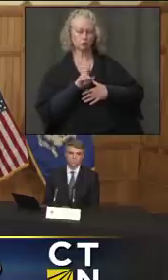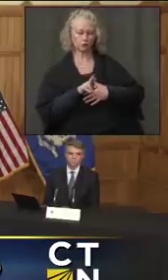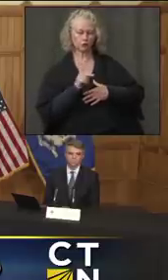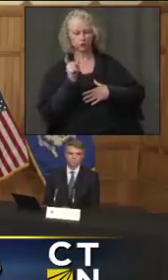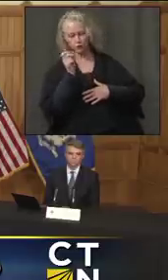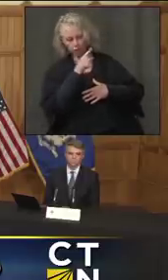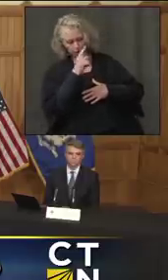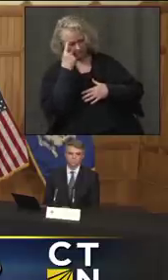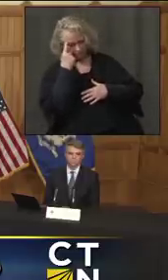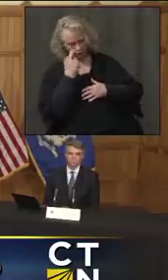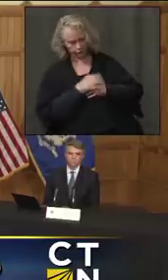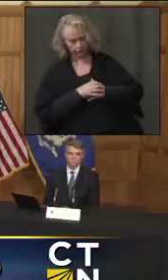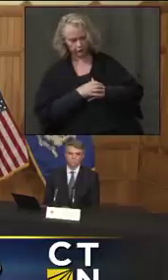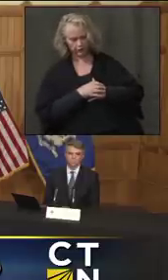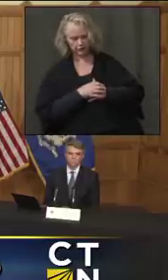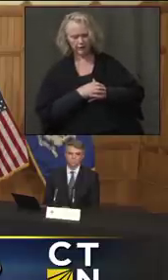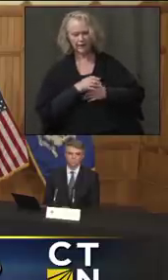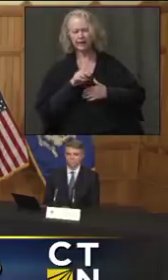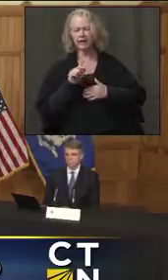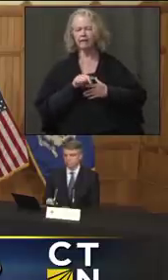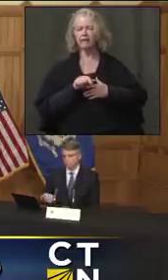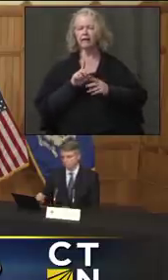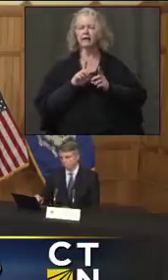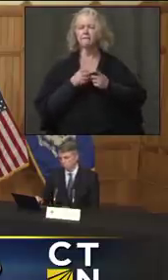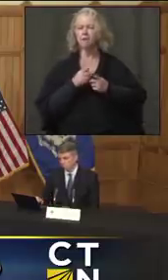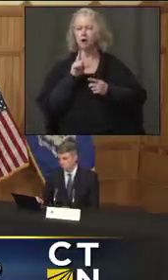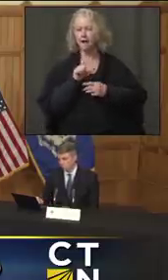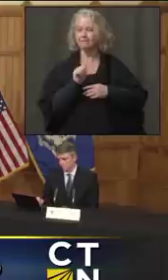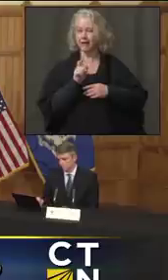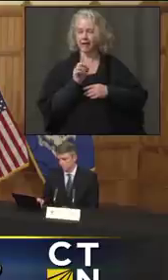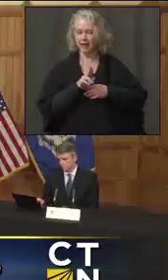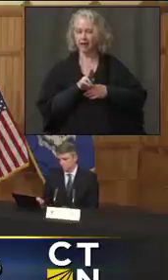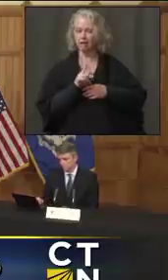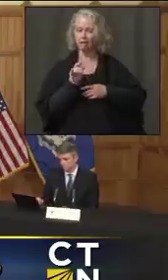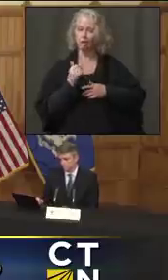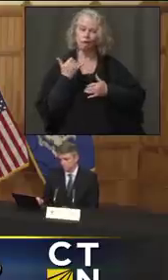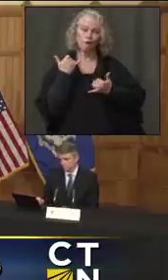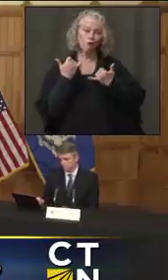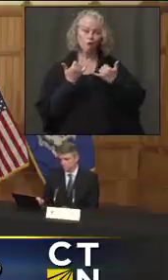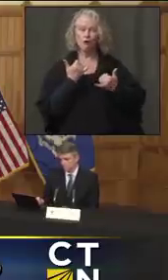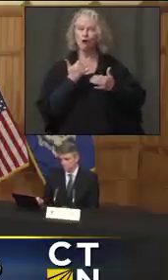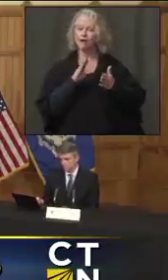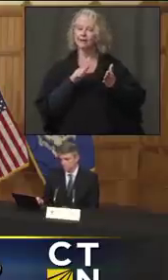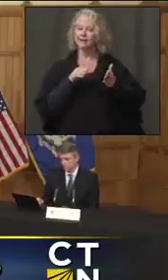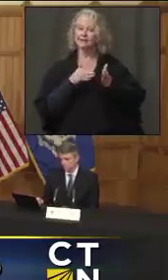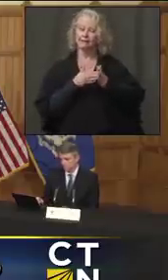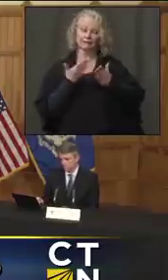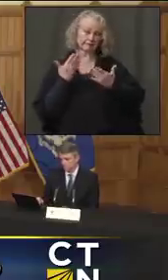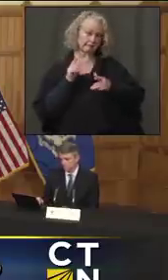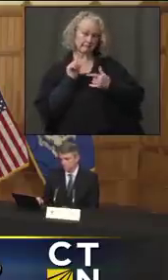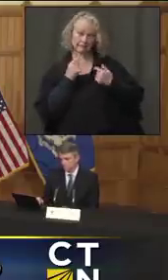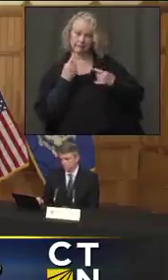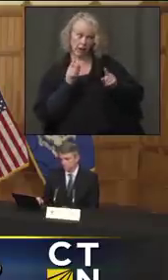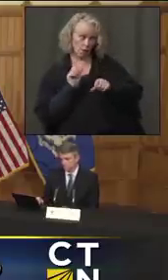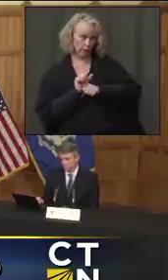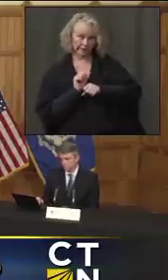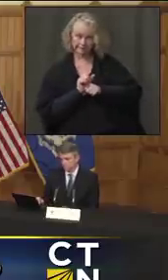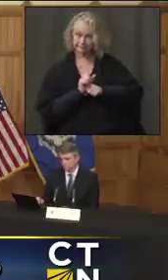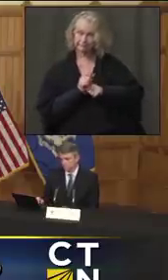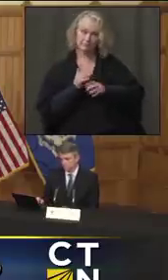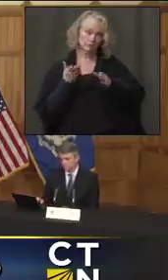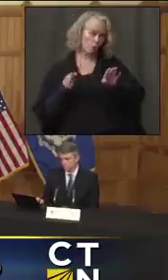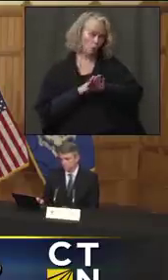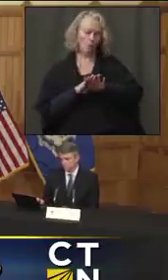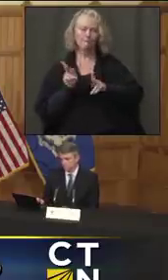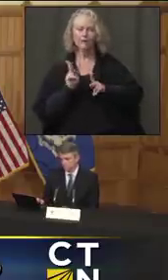question about the Department of Labor. The call centers, seem to be closed or not working over the phone. People